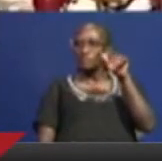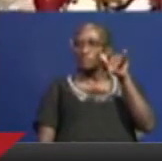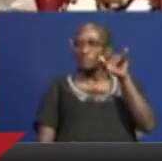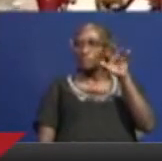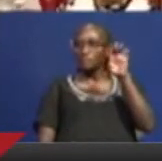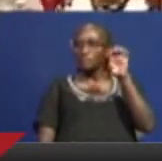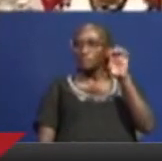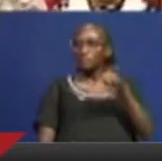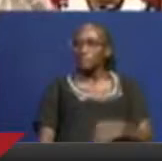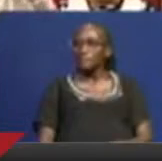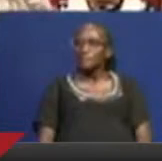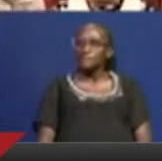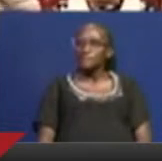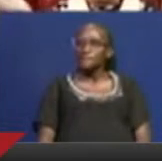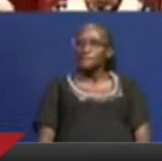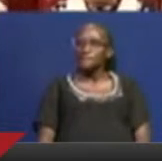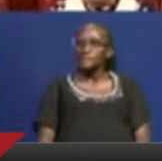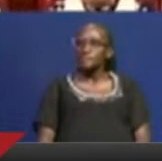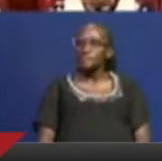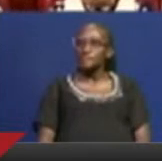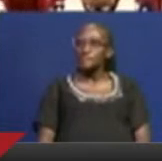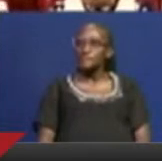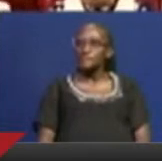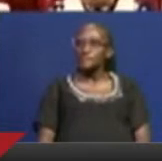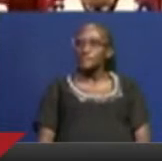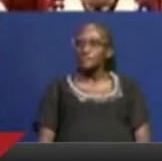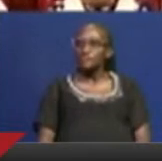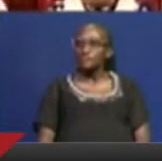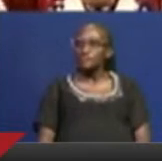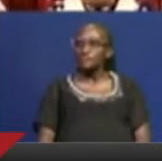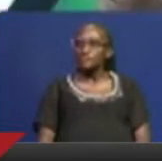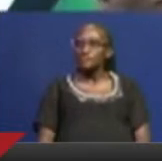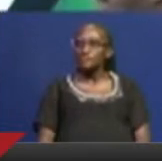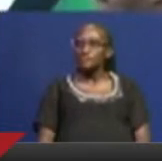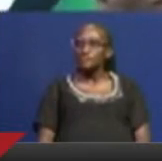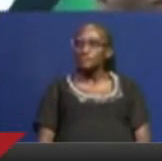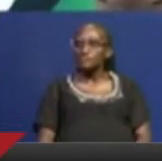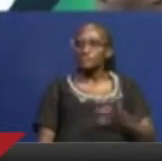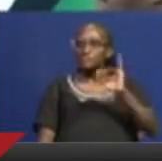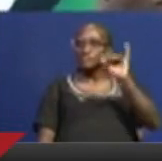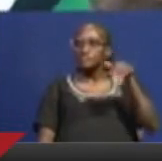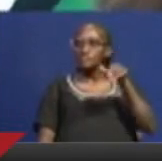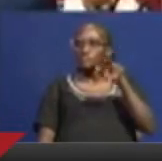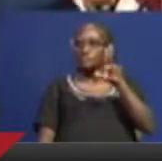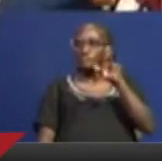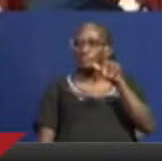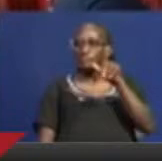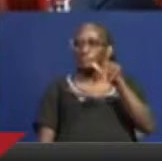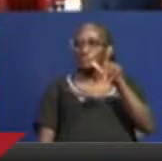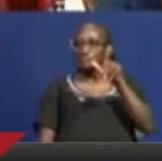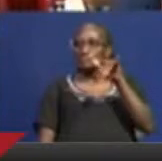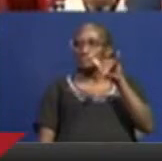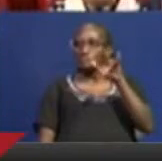Kefes Julius Ruto Kipleting.